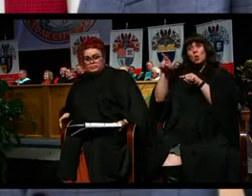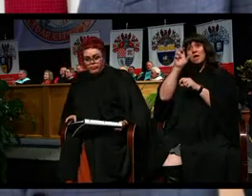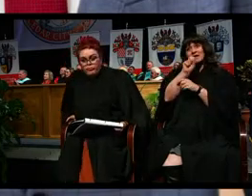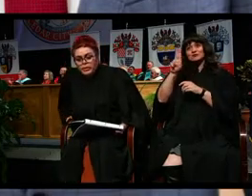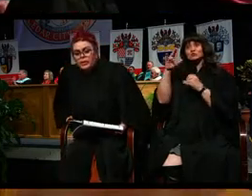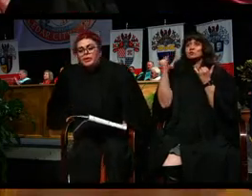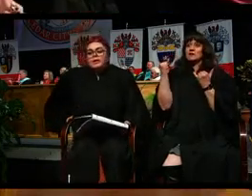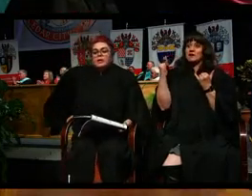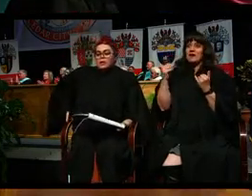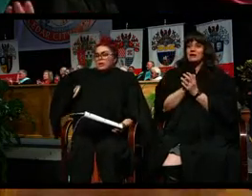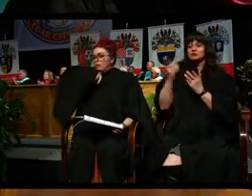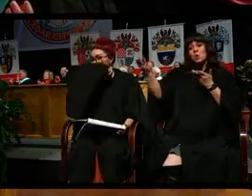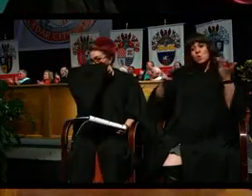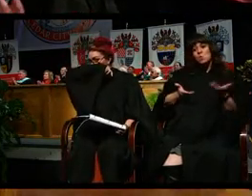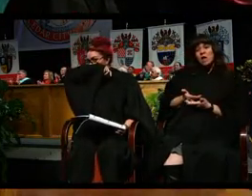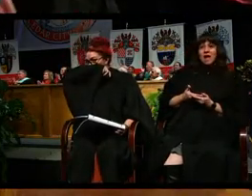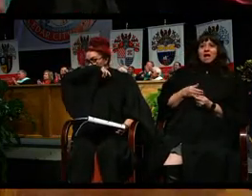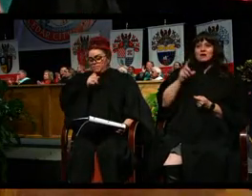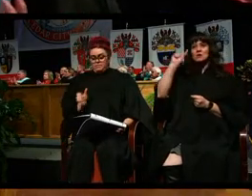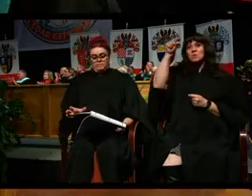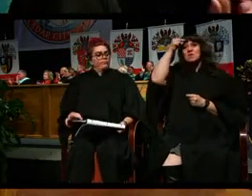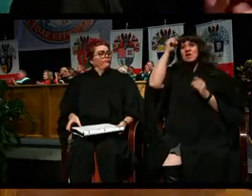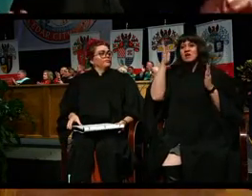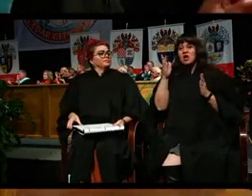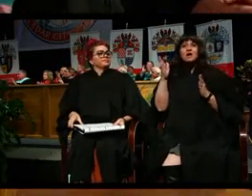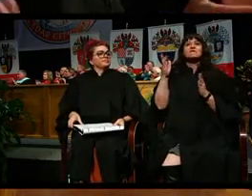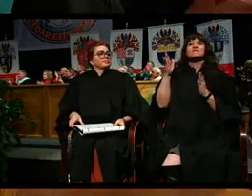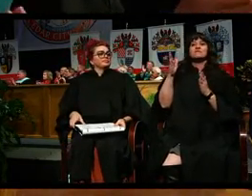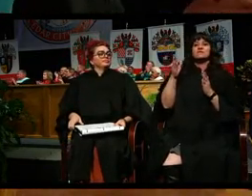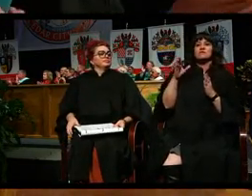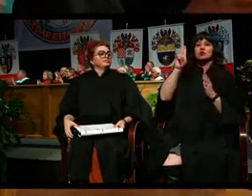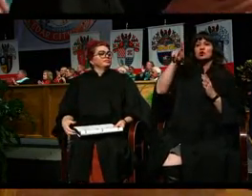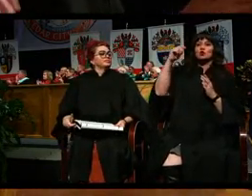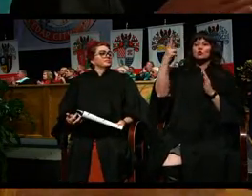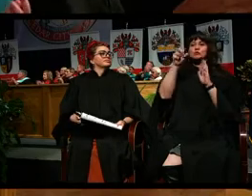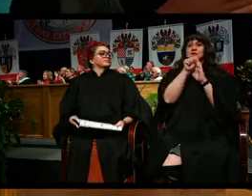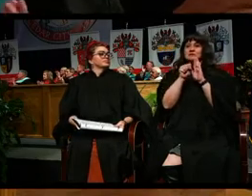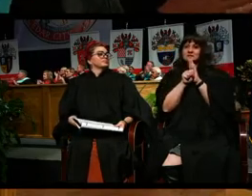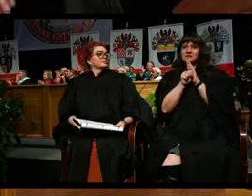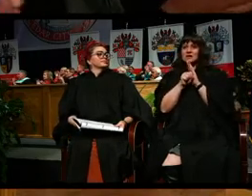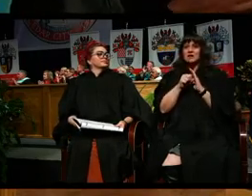of the great state of Utah, Spencer J. Cox.